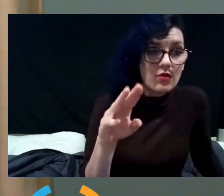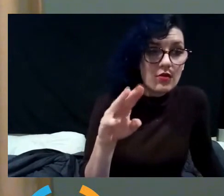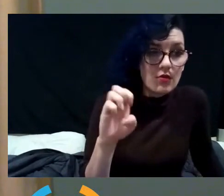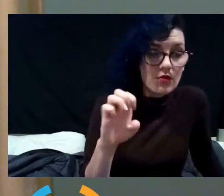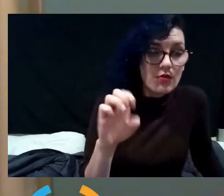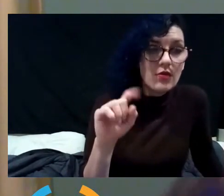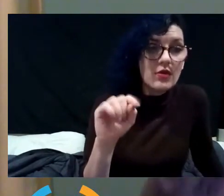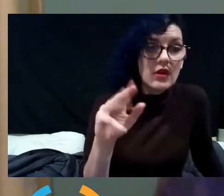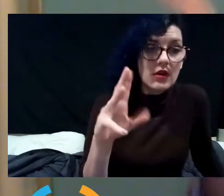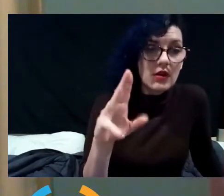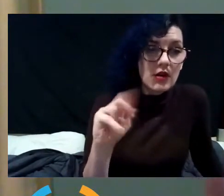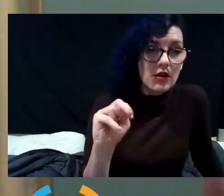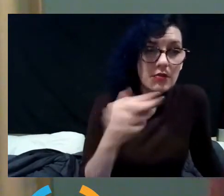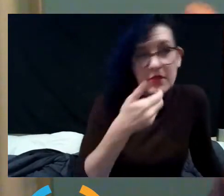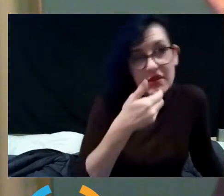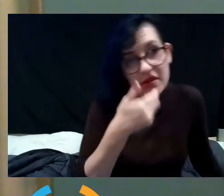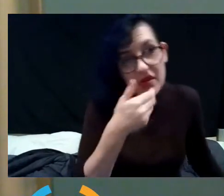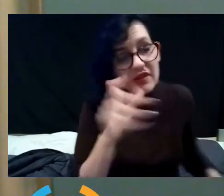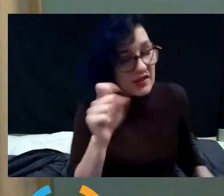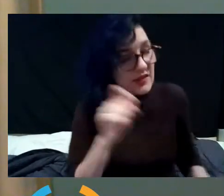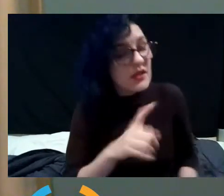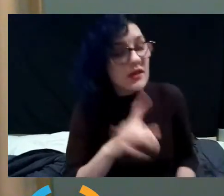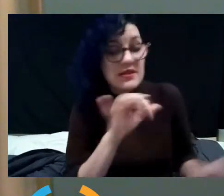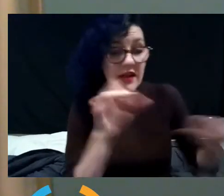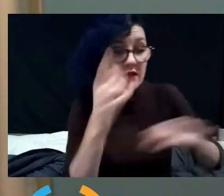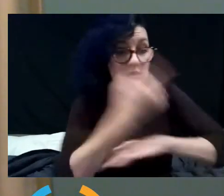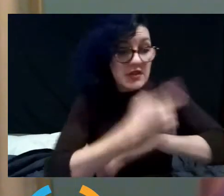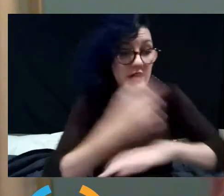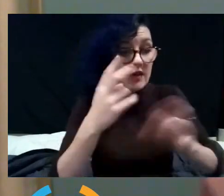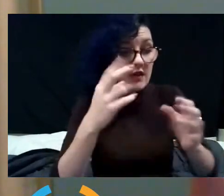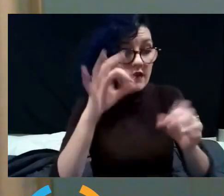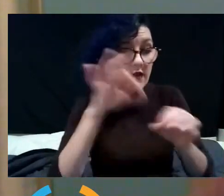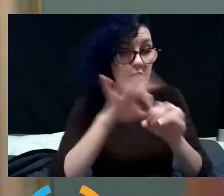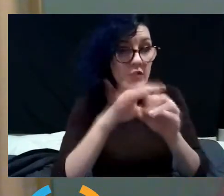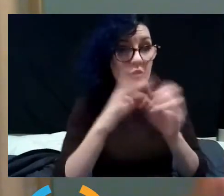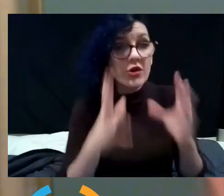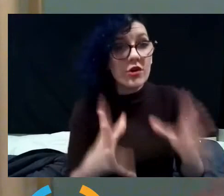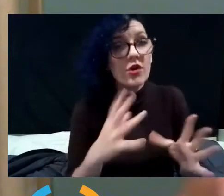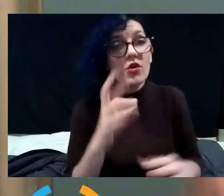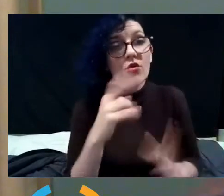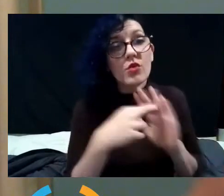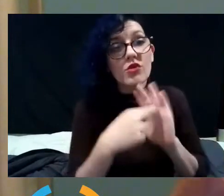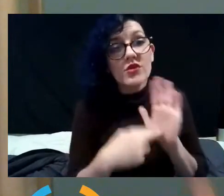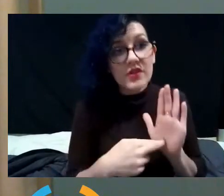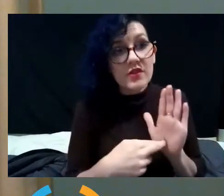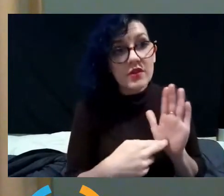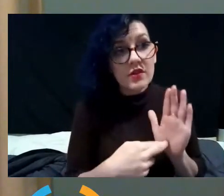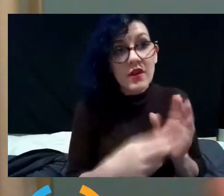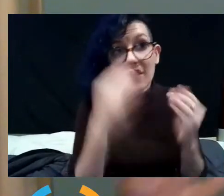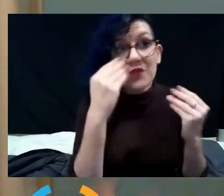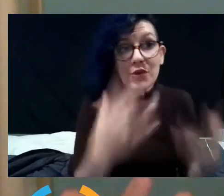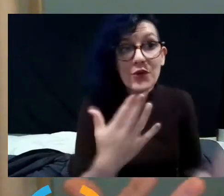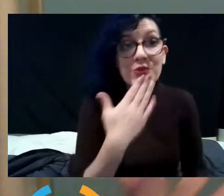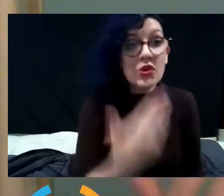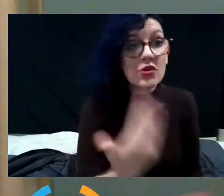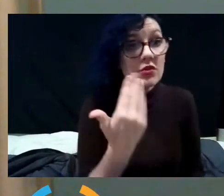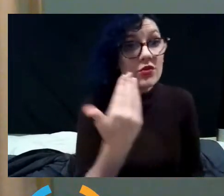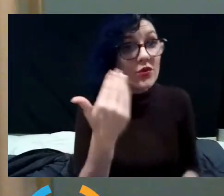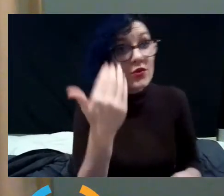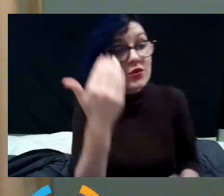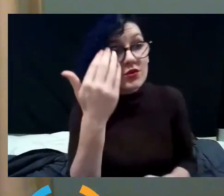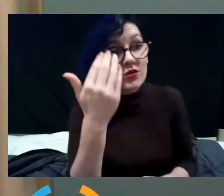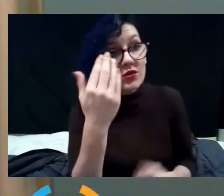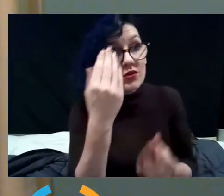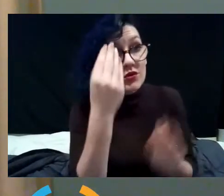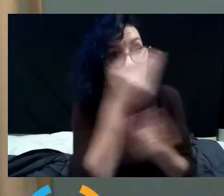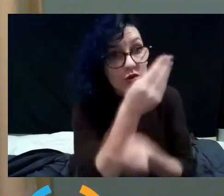same-day voter registration. For this listener or this questioner, good news is Oregon does have in-person polling places. Many people don't know this,